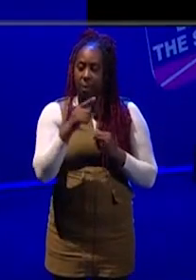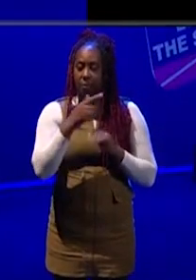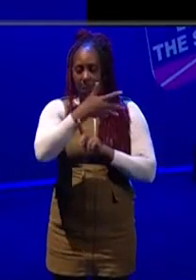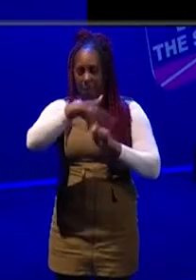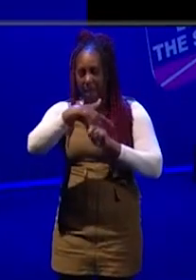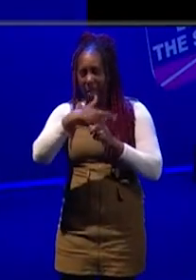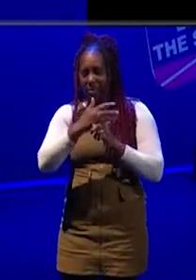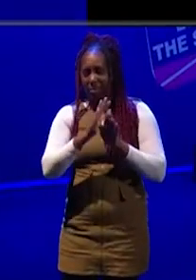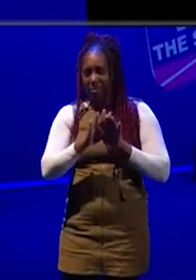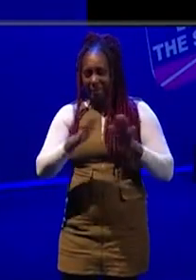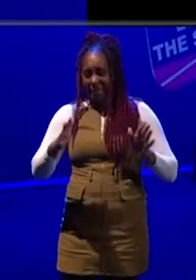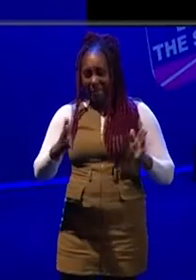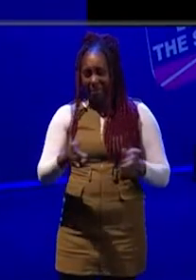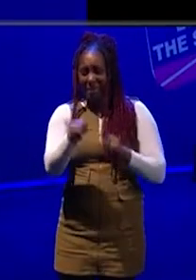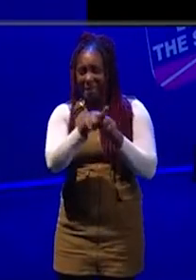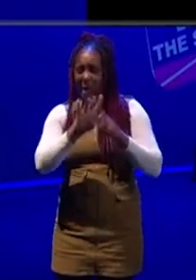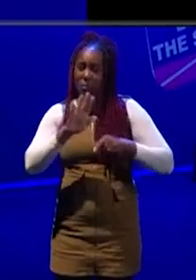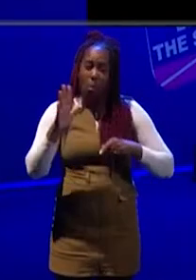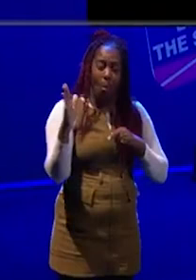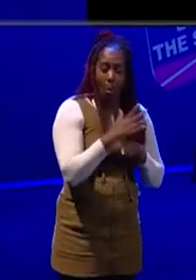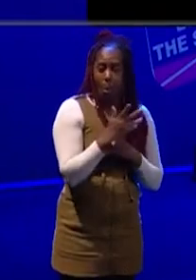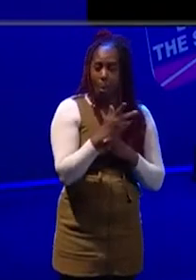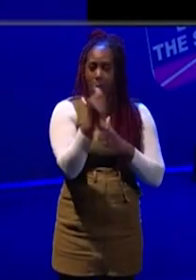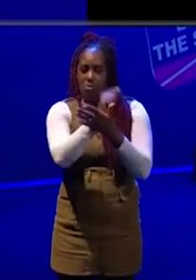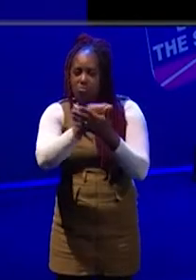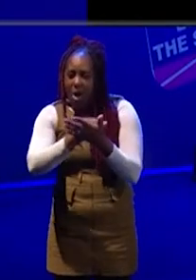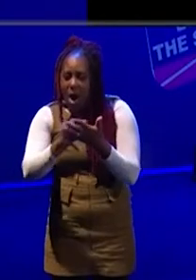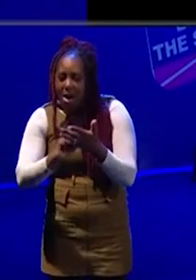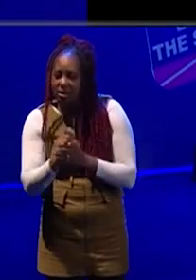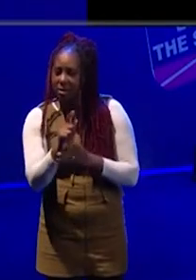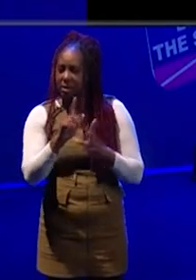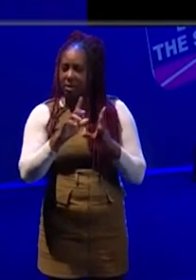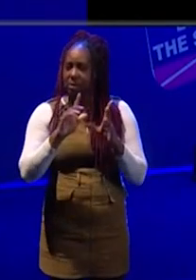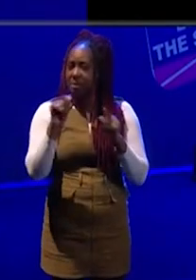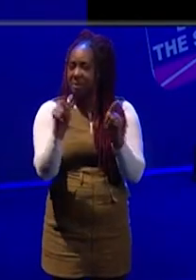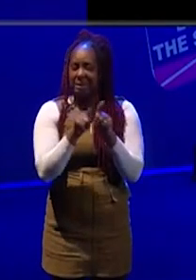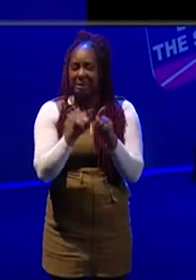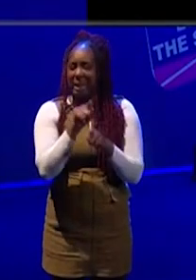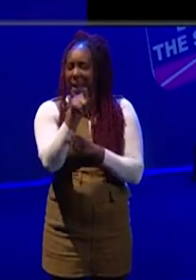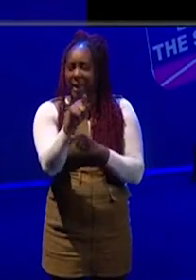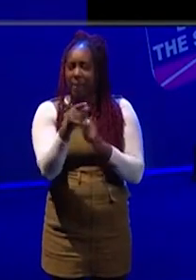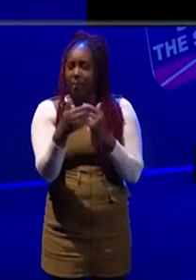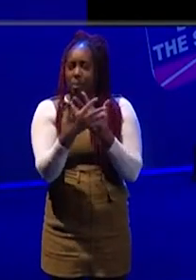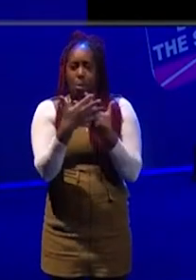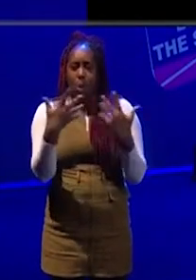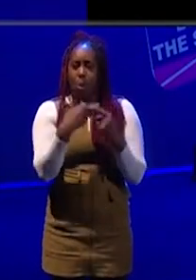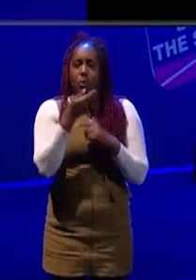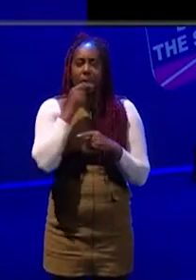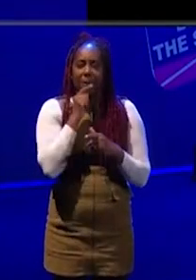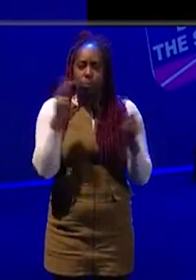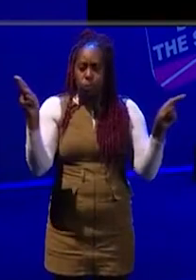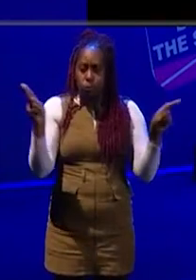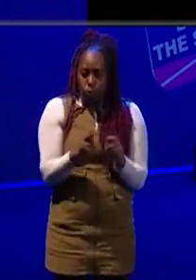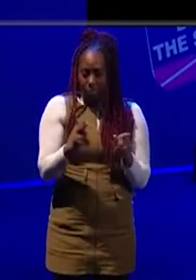Backstage, as well as all of the writers and directors, Backstage employed an extraordinary amount of people in a short space of